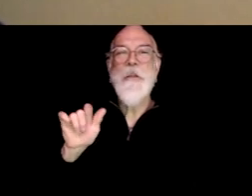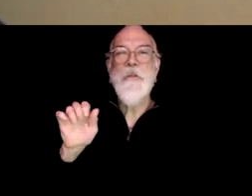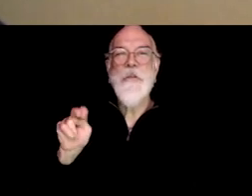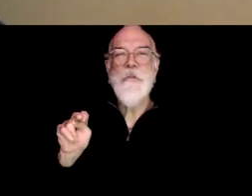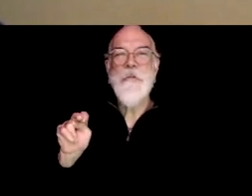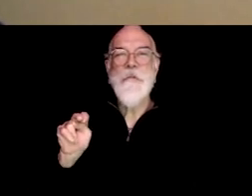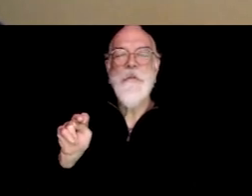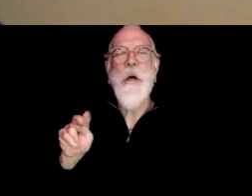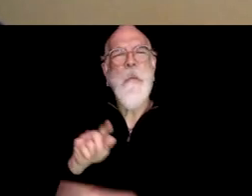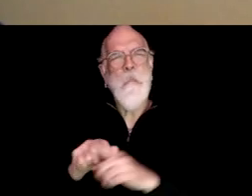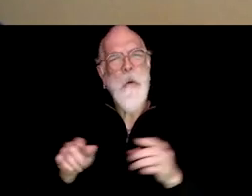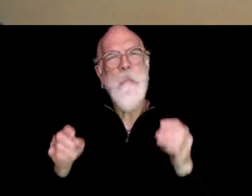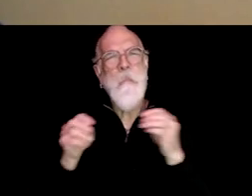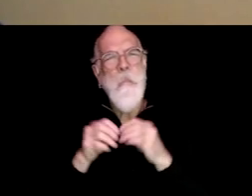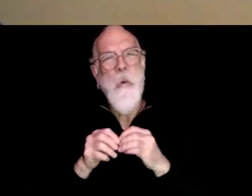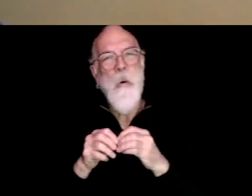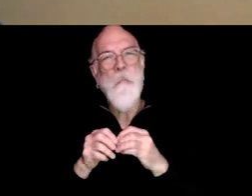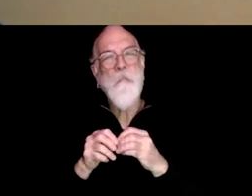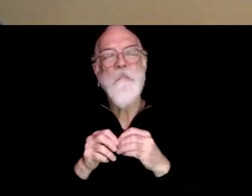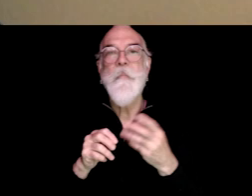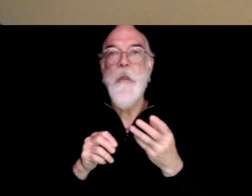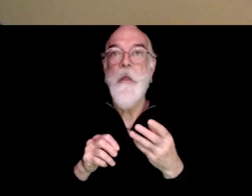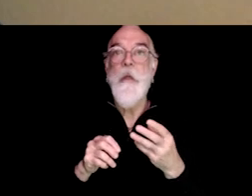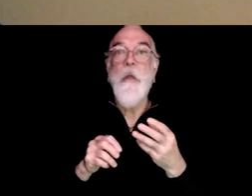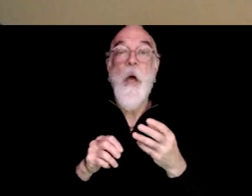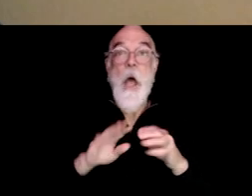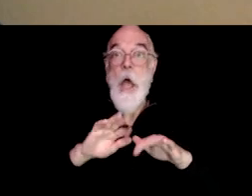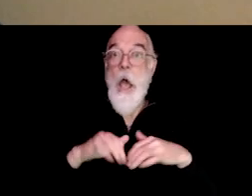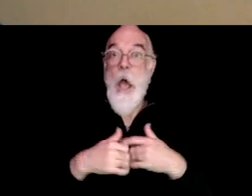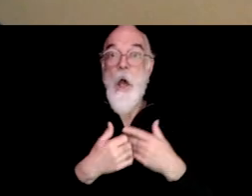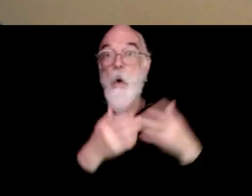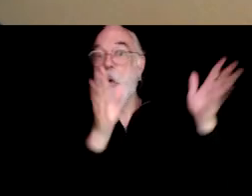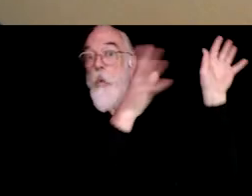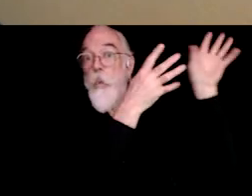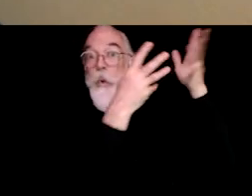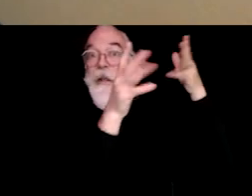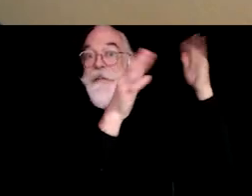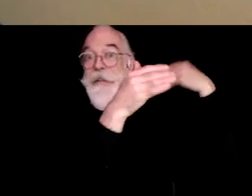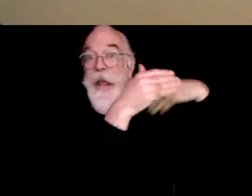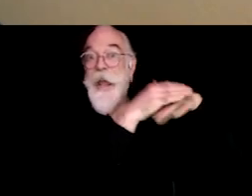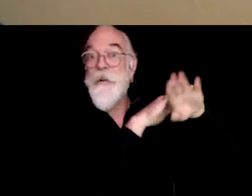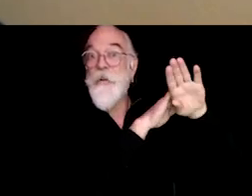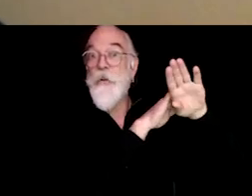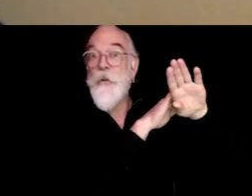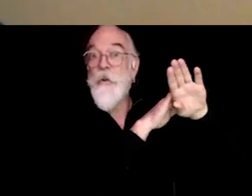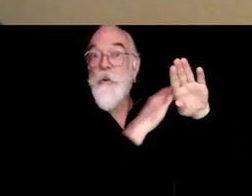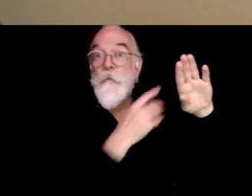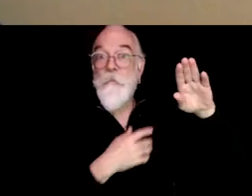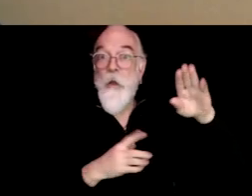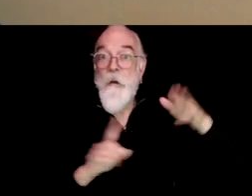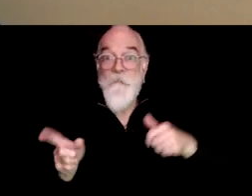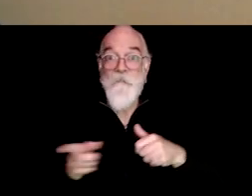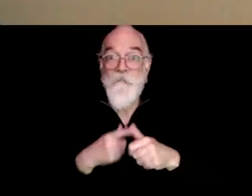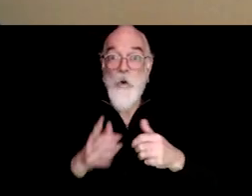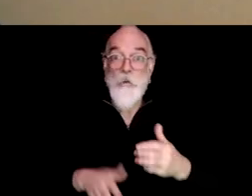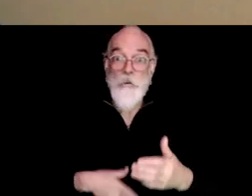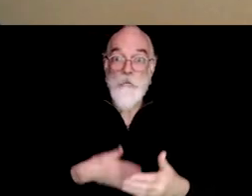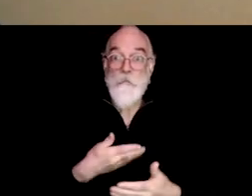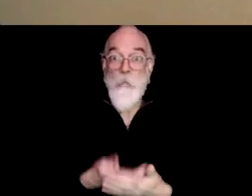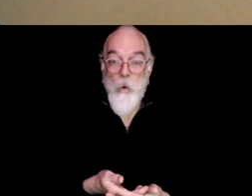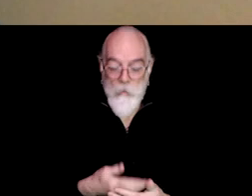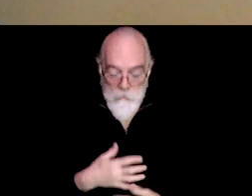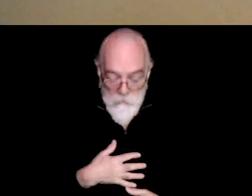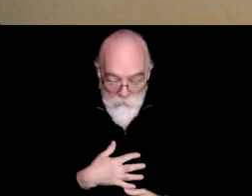nations, wind enters our lives with our first breath at birth, and it carries us